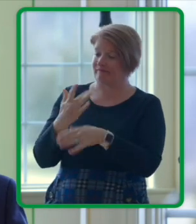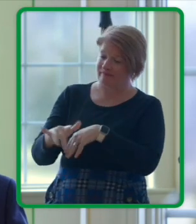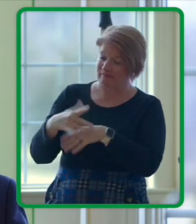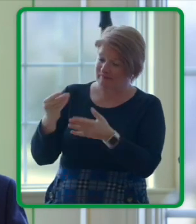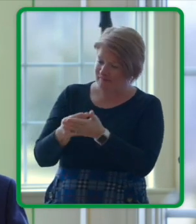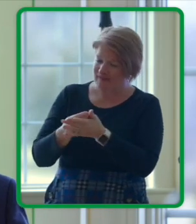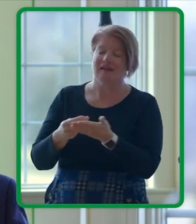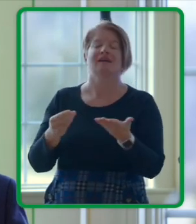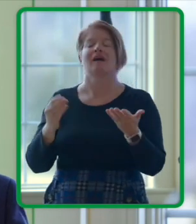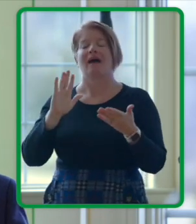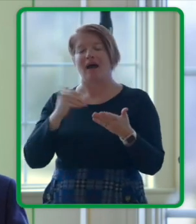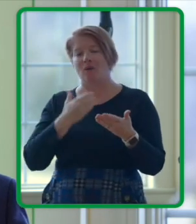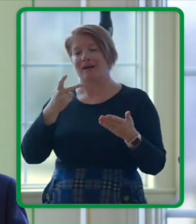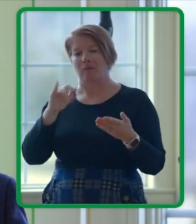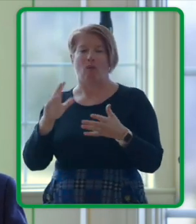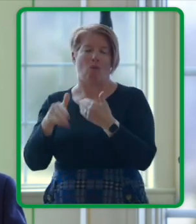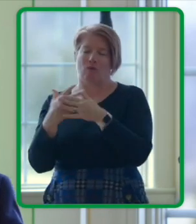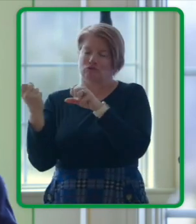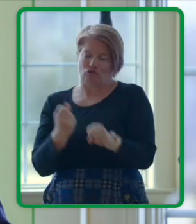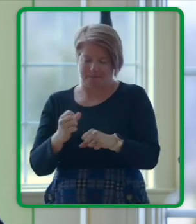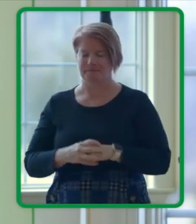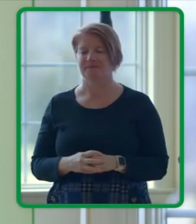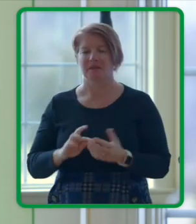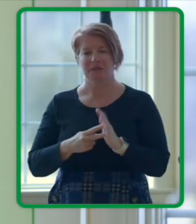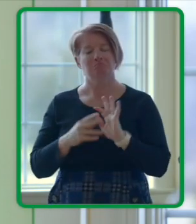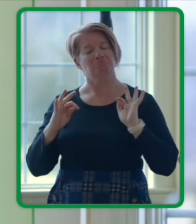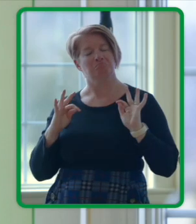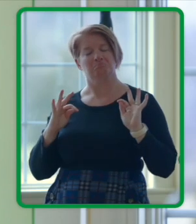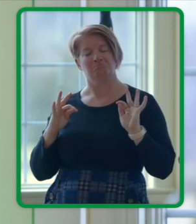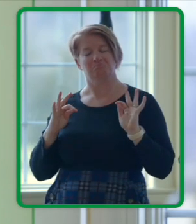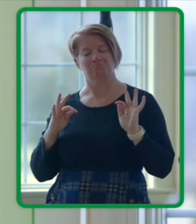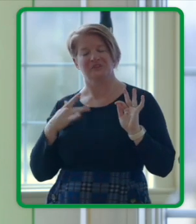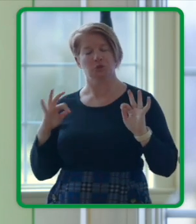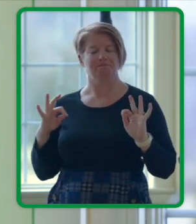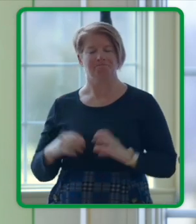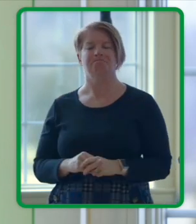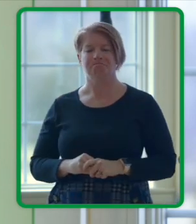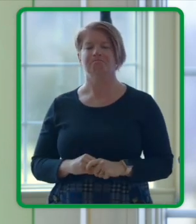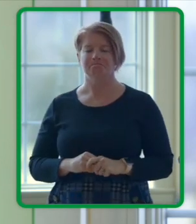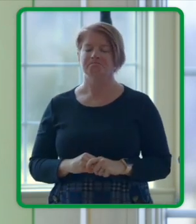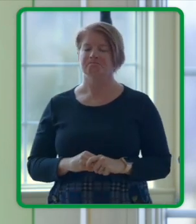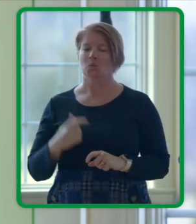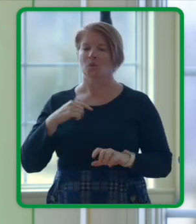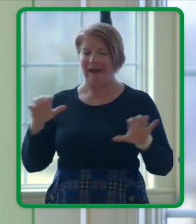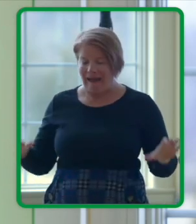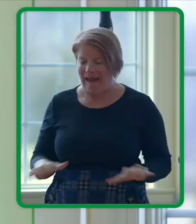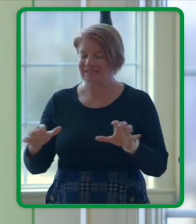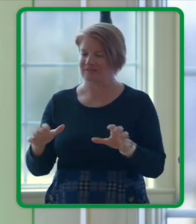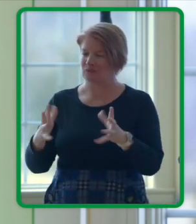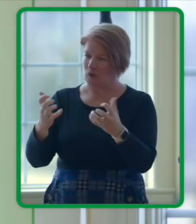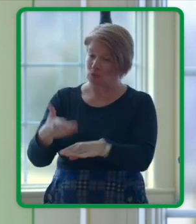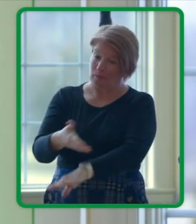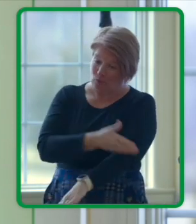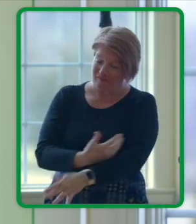at very, very strong levels. So that puts us in a very good position. So we are actively looking to improve